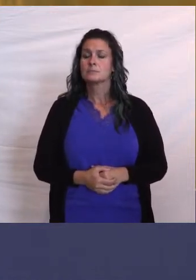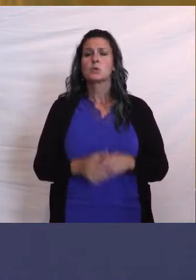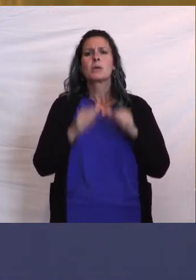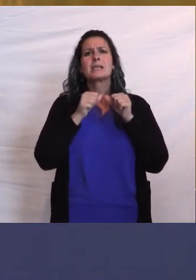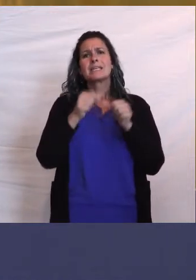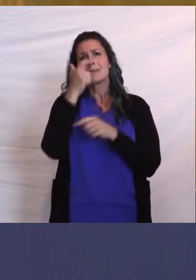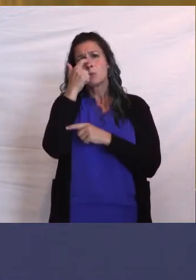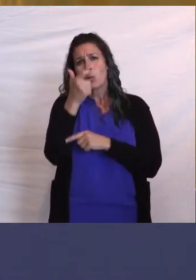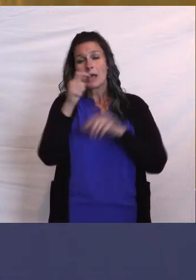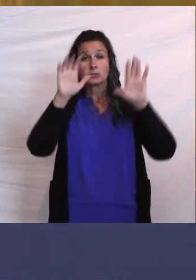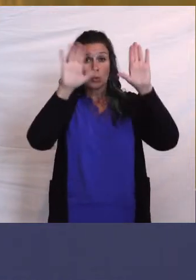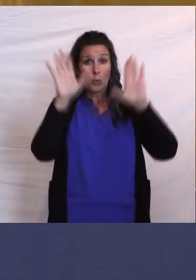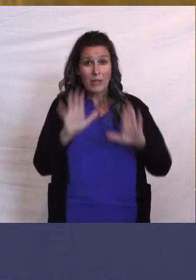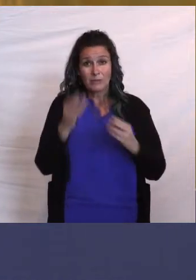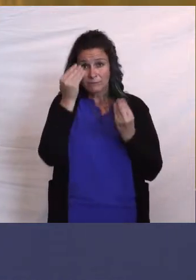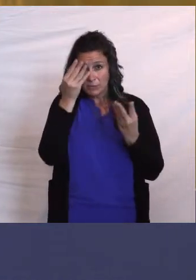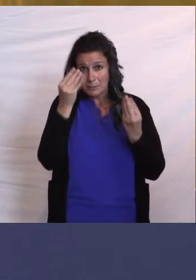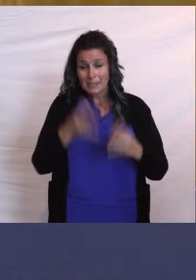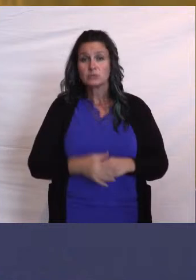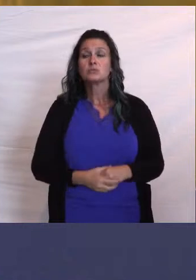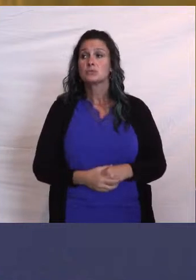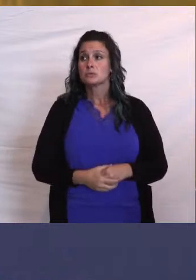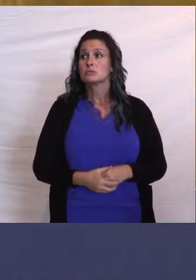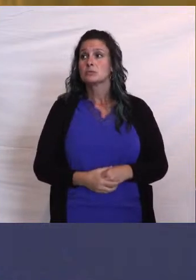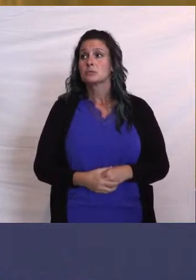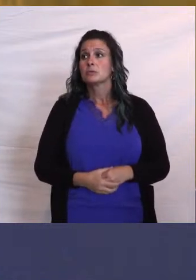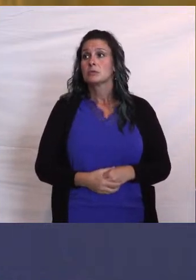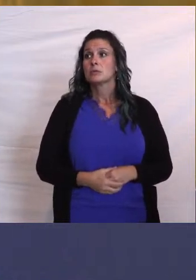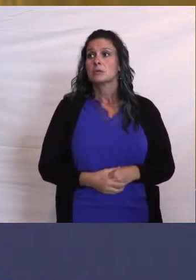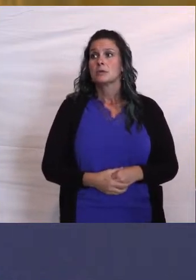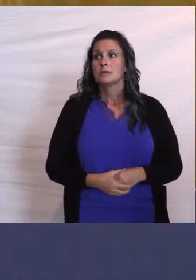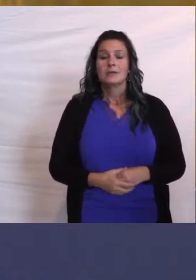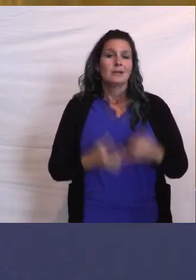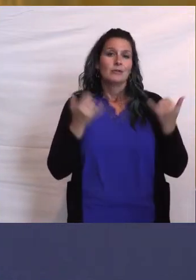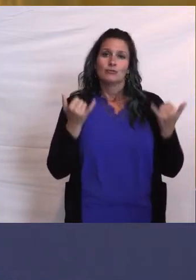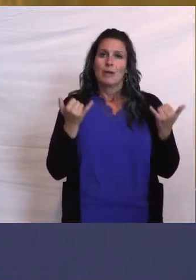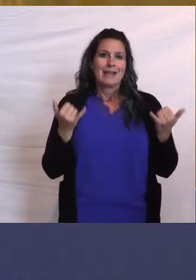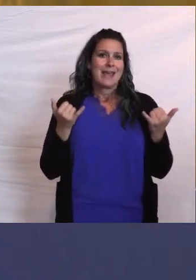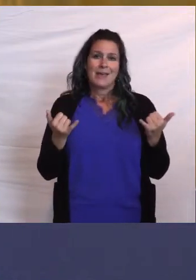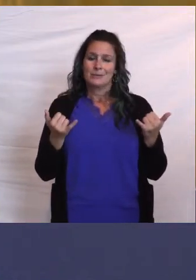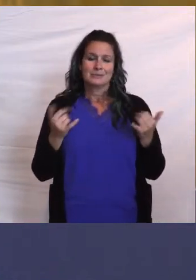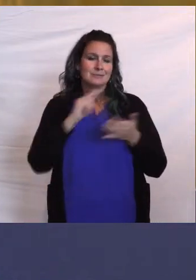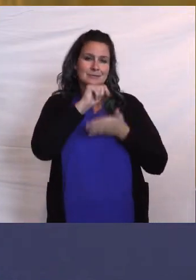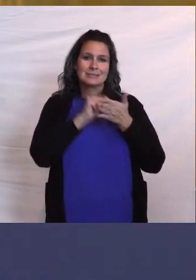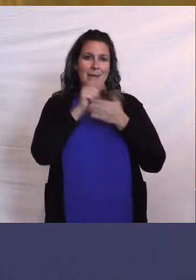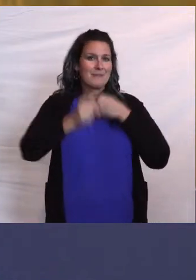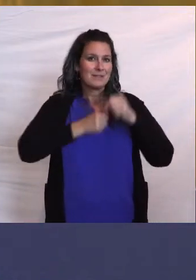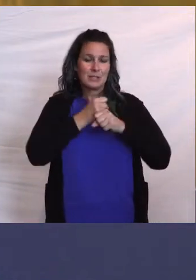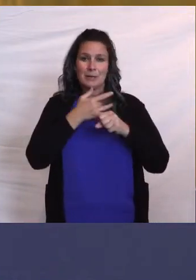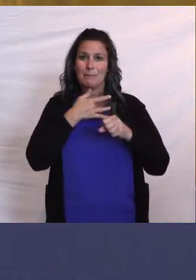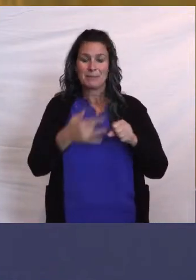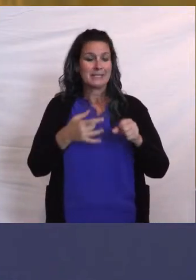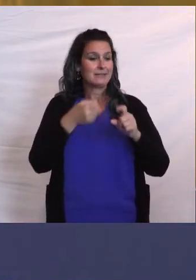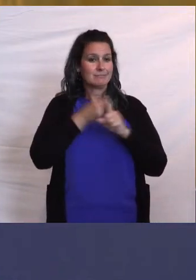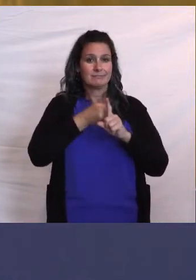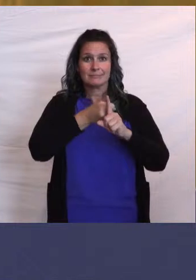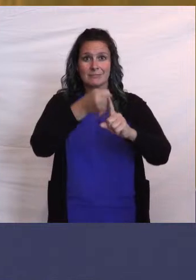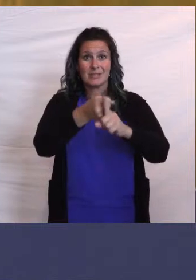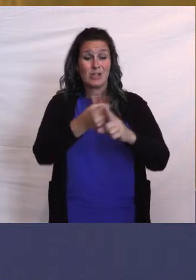weather. We're in this spin cycle right now. We know the ground has